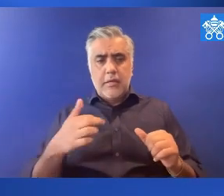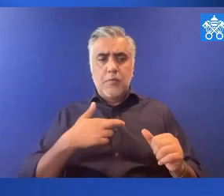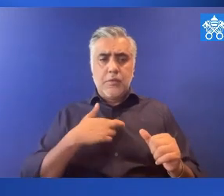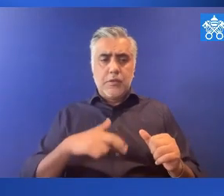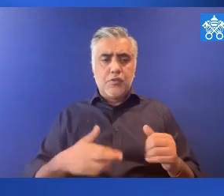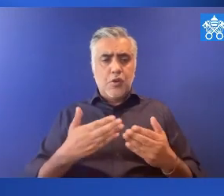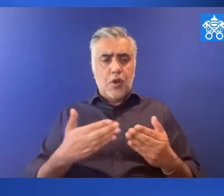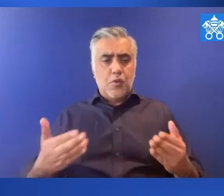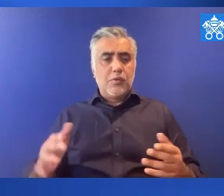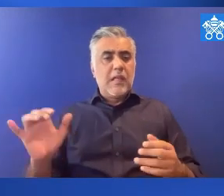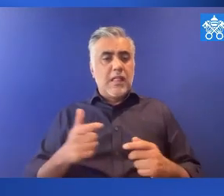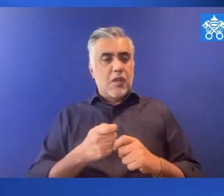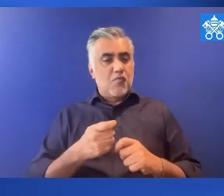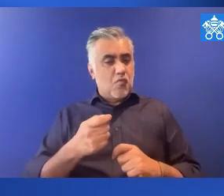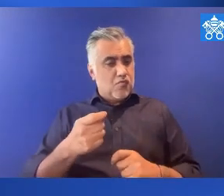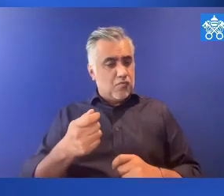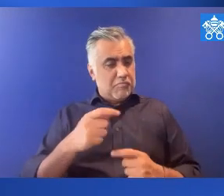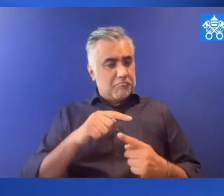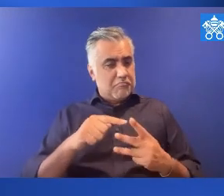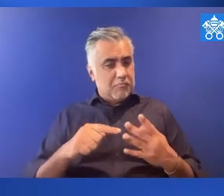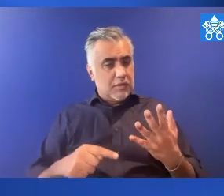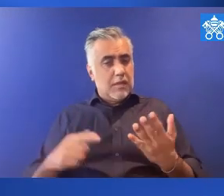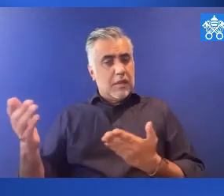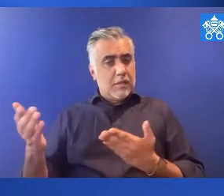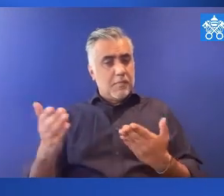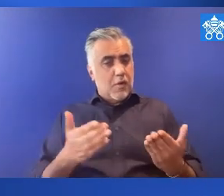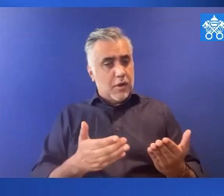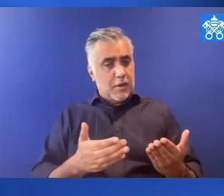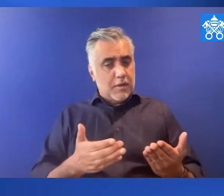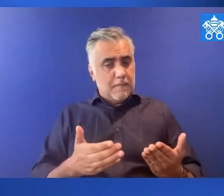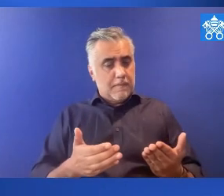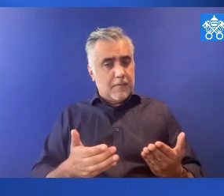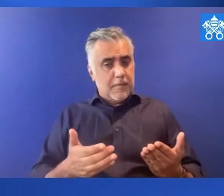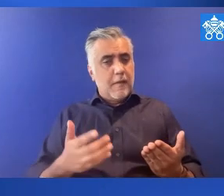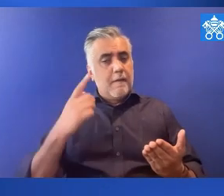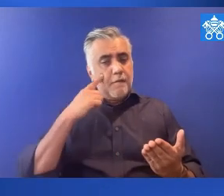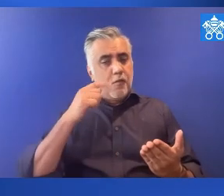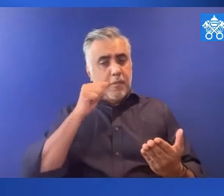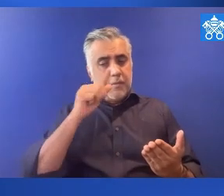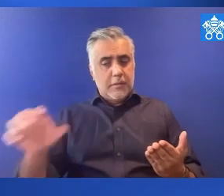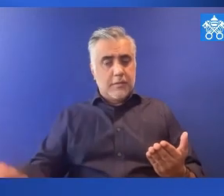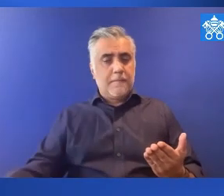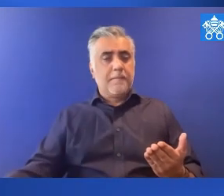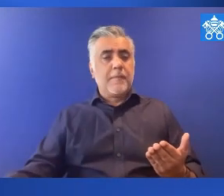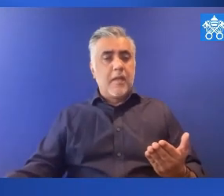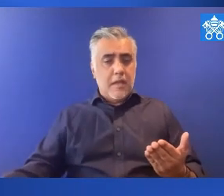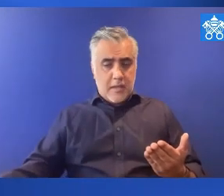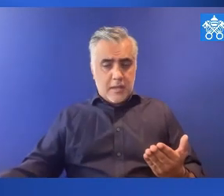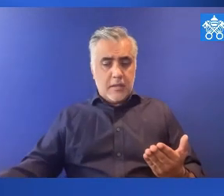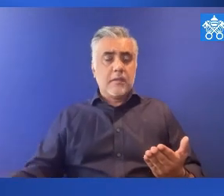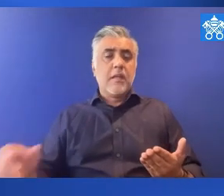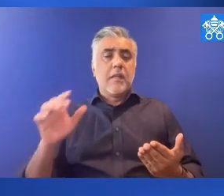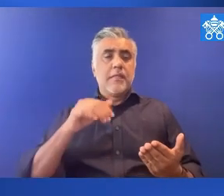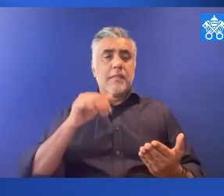Pope also blesses any religious articles such as rosary beads that the people have brought with them to the square for the purposes